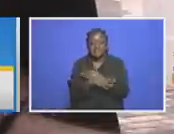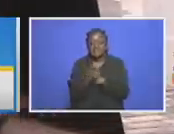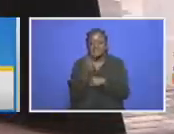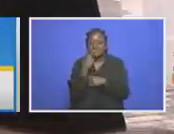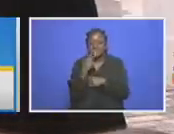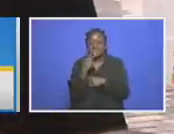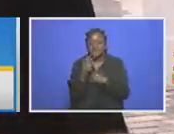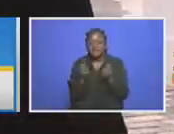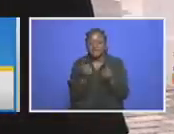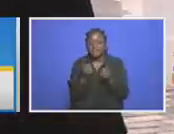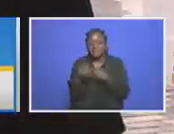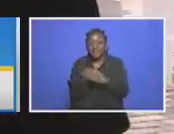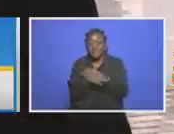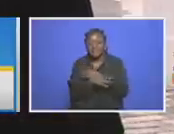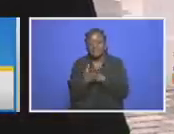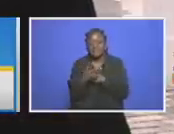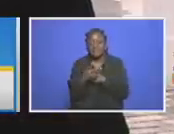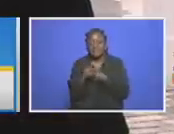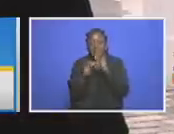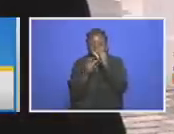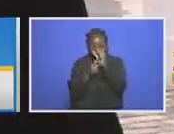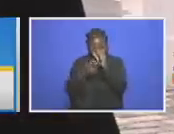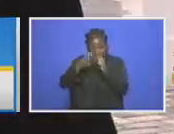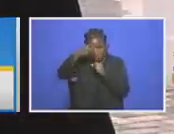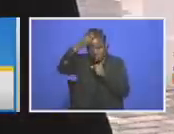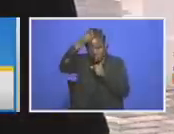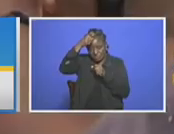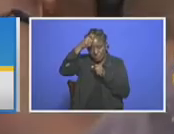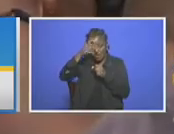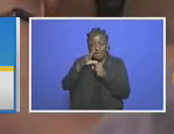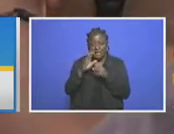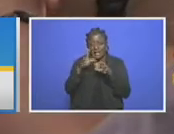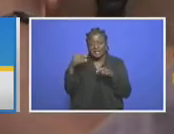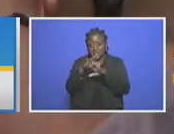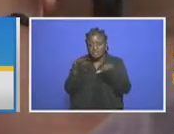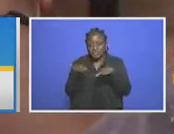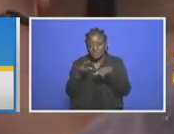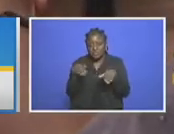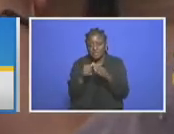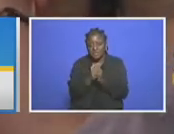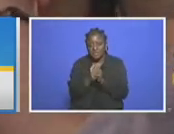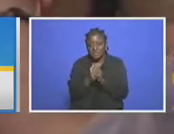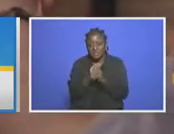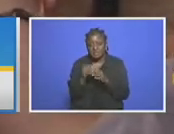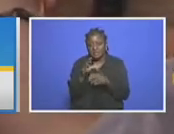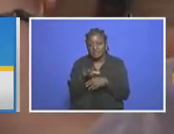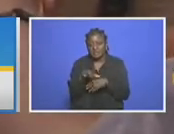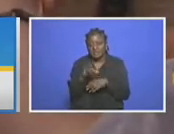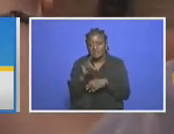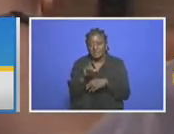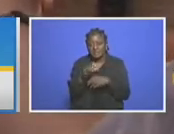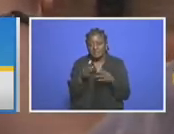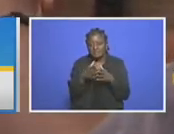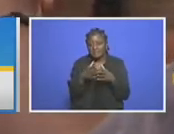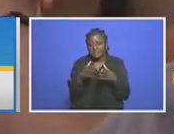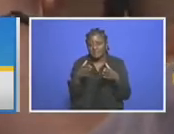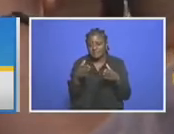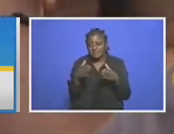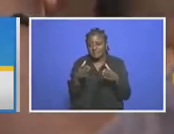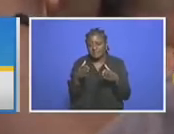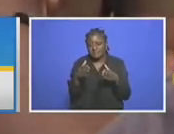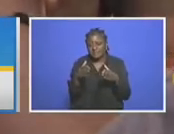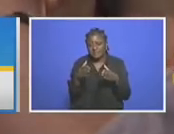don't know, what else? Snorkeling. I think we want to do snorkeling and some swimming. Discover the big beach. A lot of